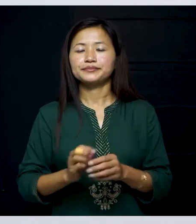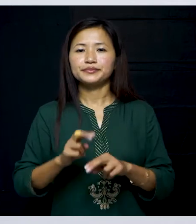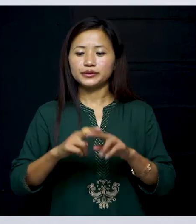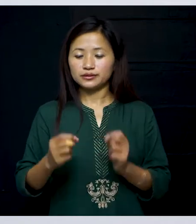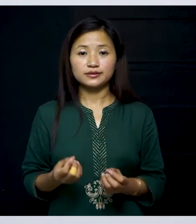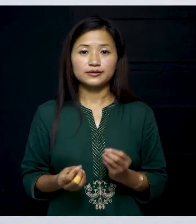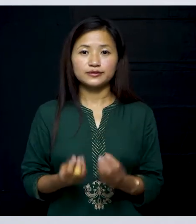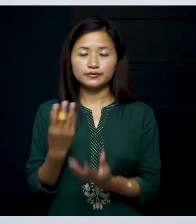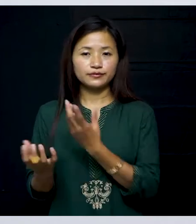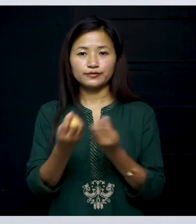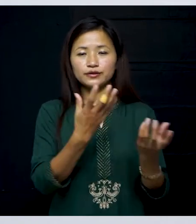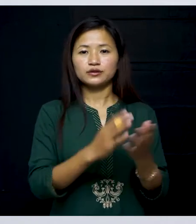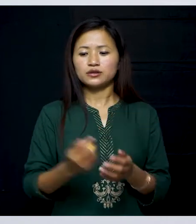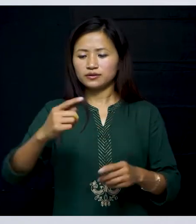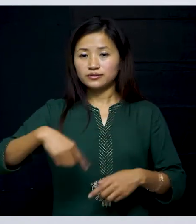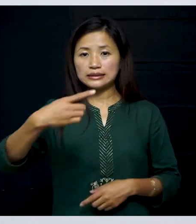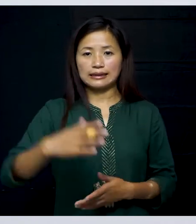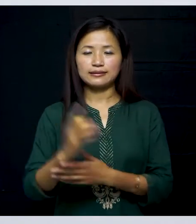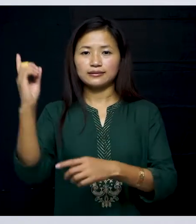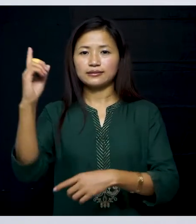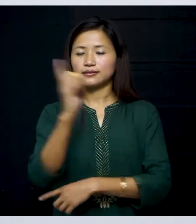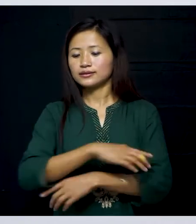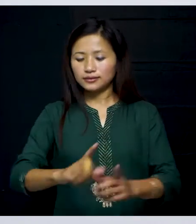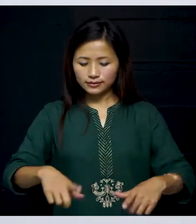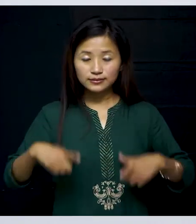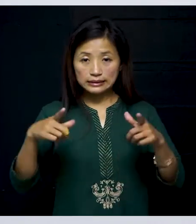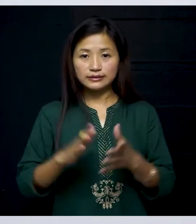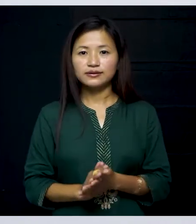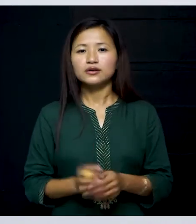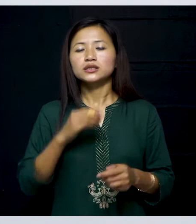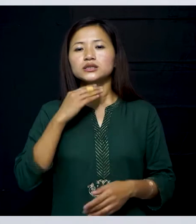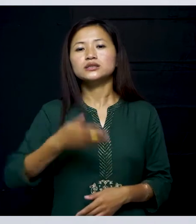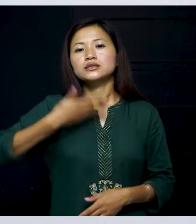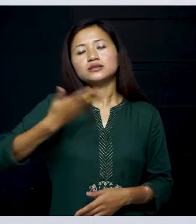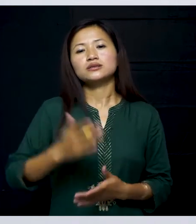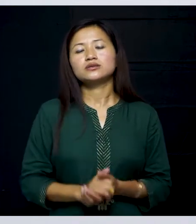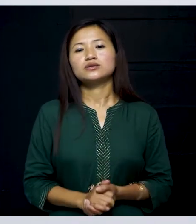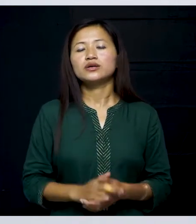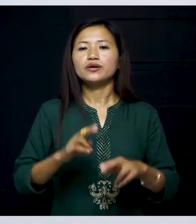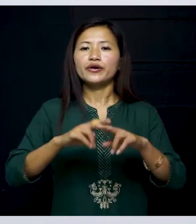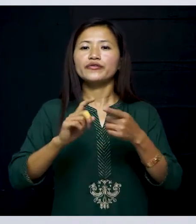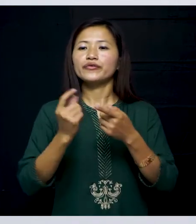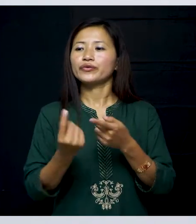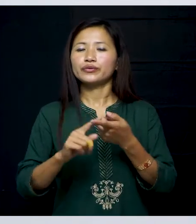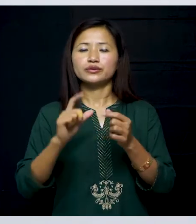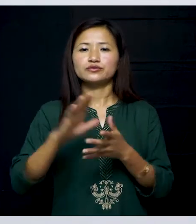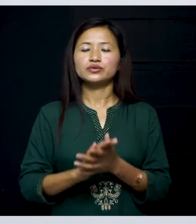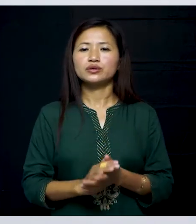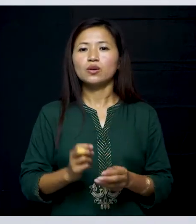for us in our daily lives, what do we need? As I've explained, fuel, oxygen, and